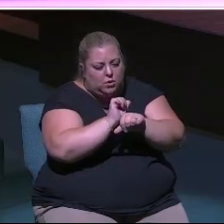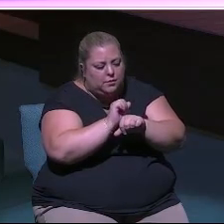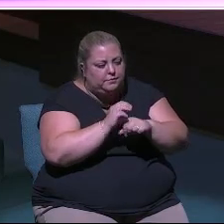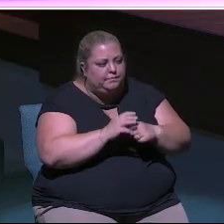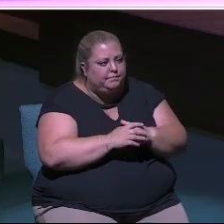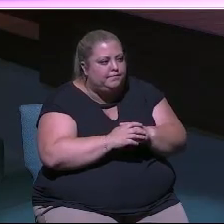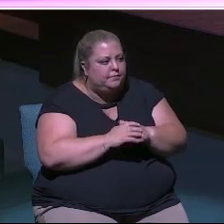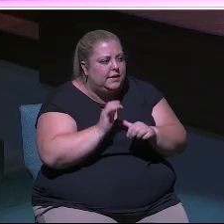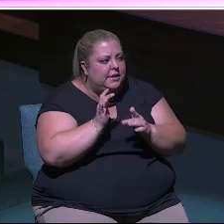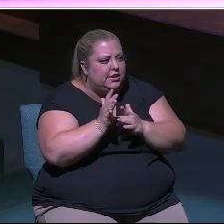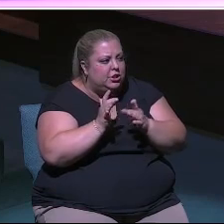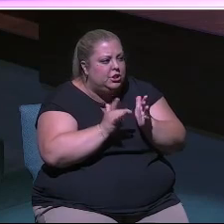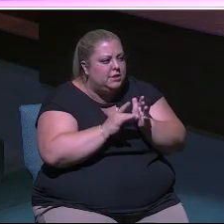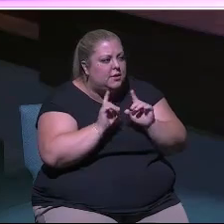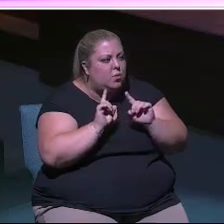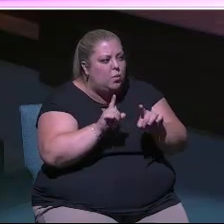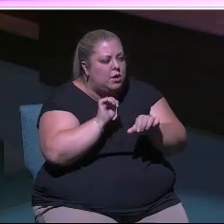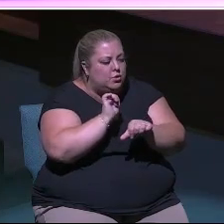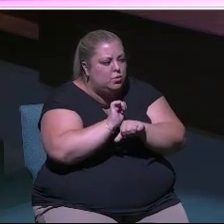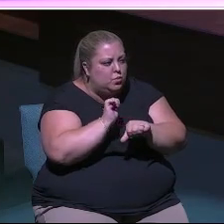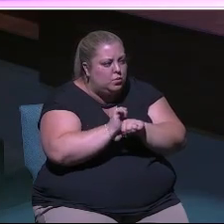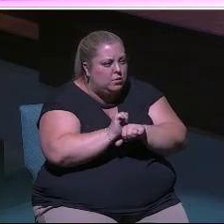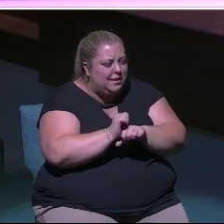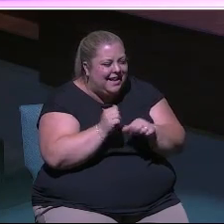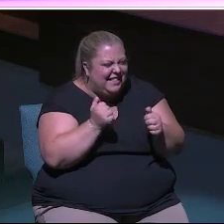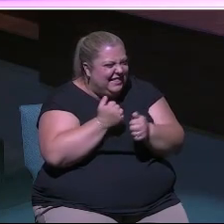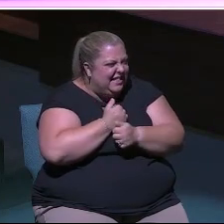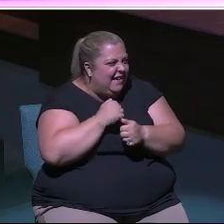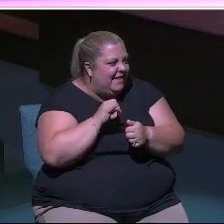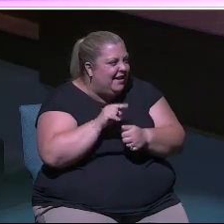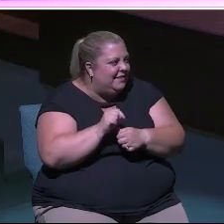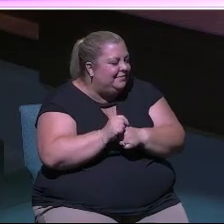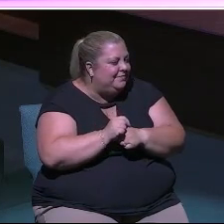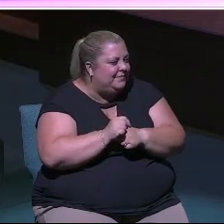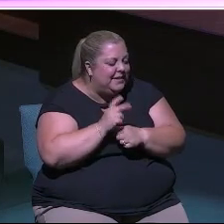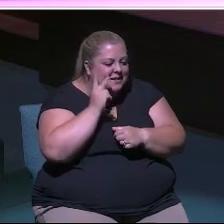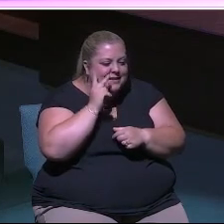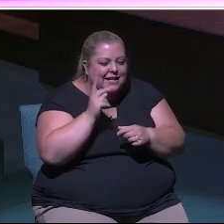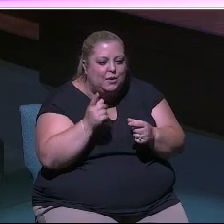He went to work. I love it. Don't you? I love it. Let's see what he did.